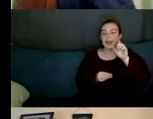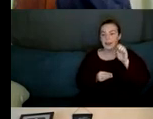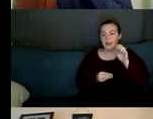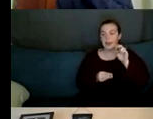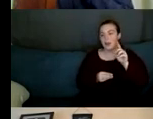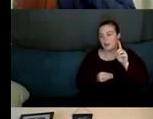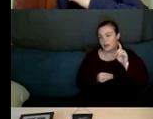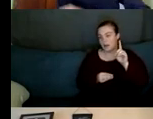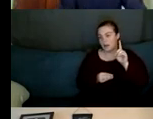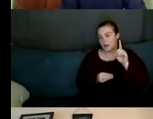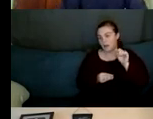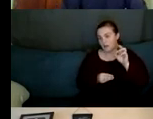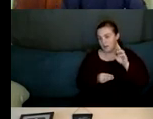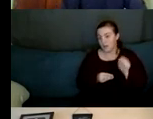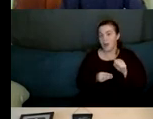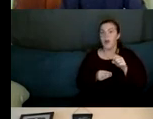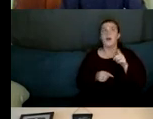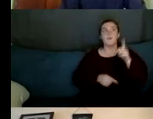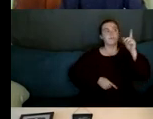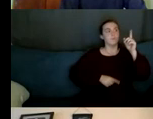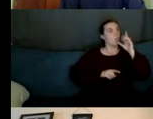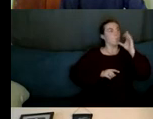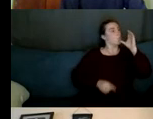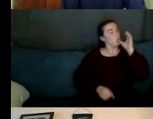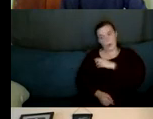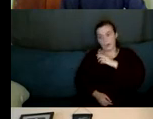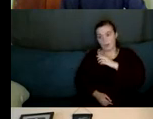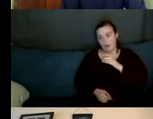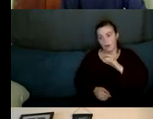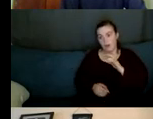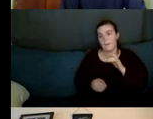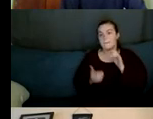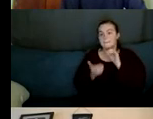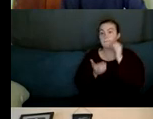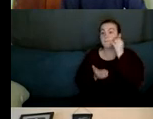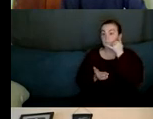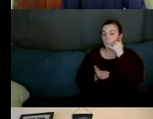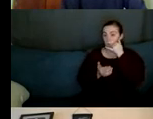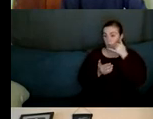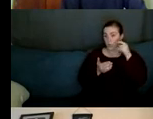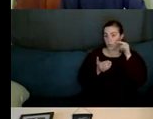mobile devices if you are a person who is logged into a Google account.